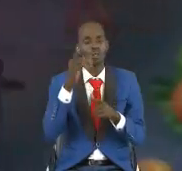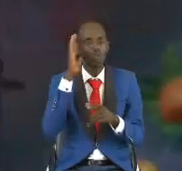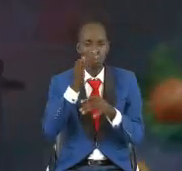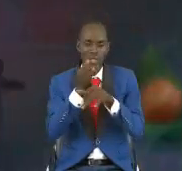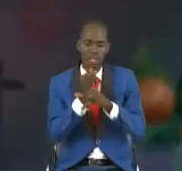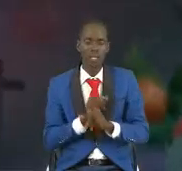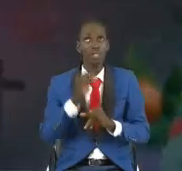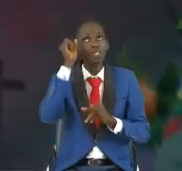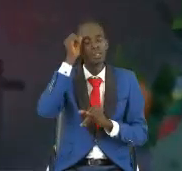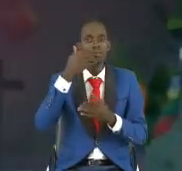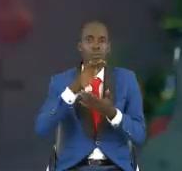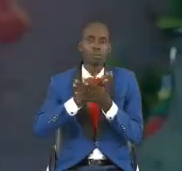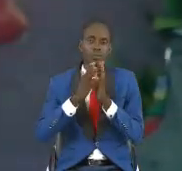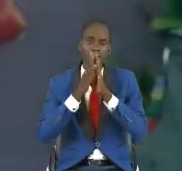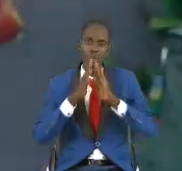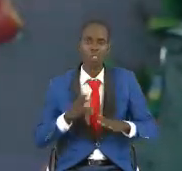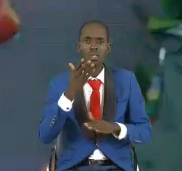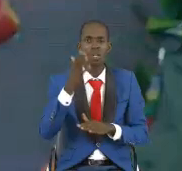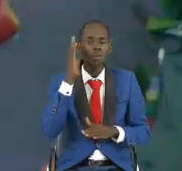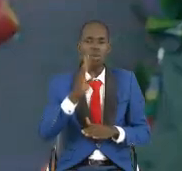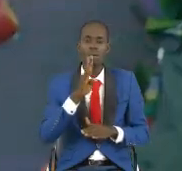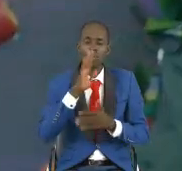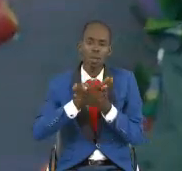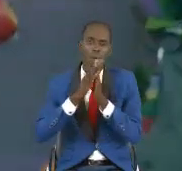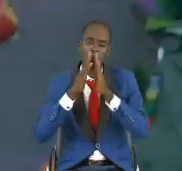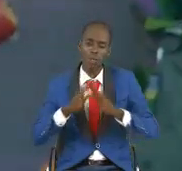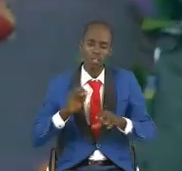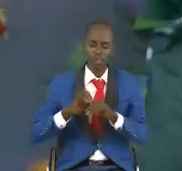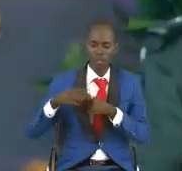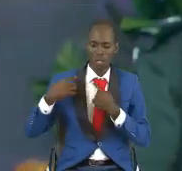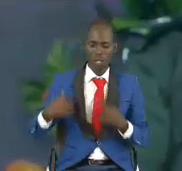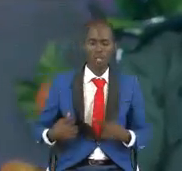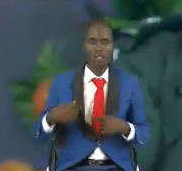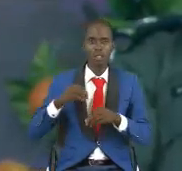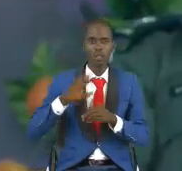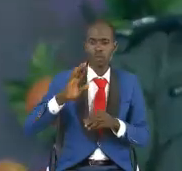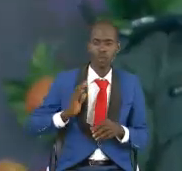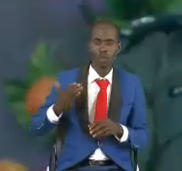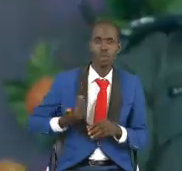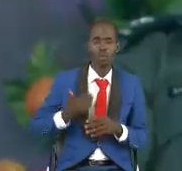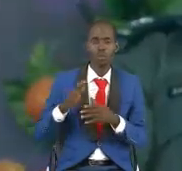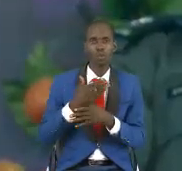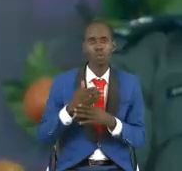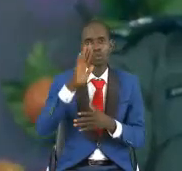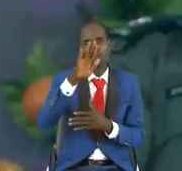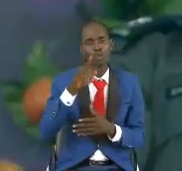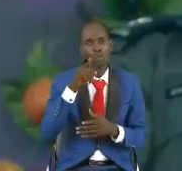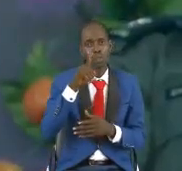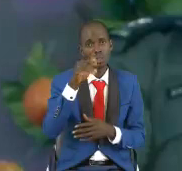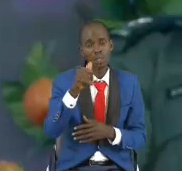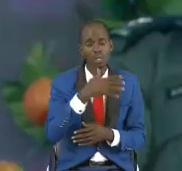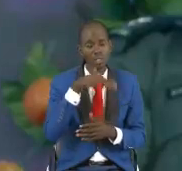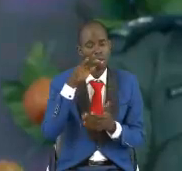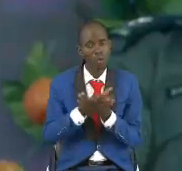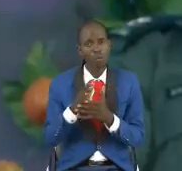in your heart. There'll be peace in your soul. There'll be peace between you and your wife, between your wife and yourself,